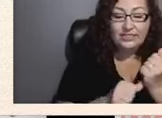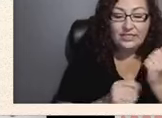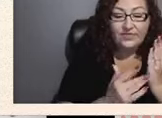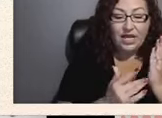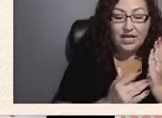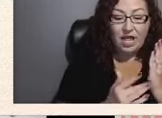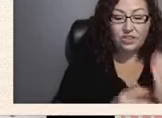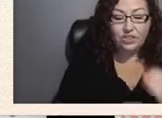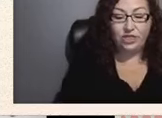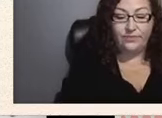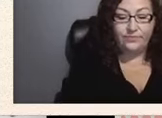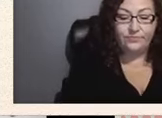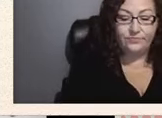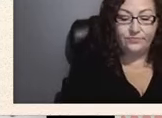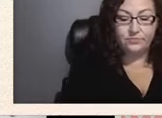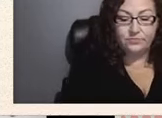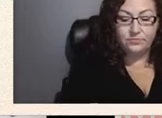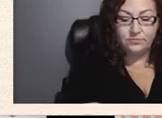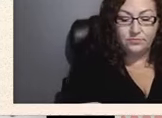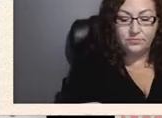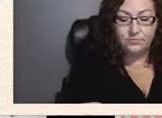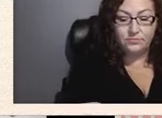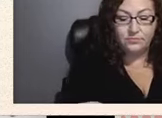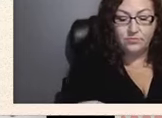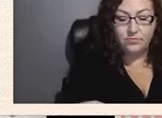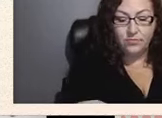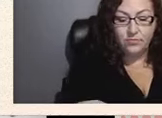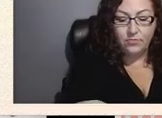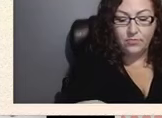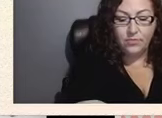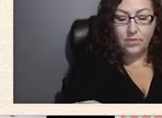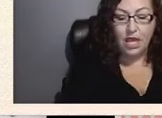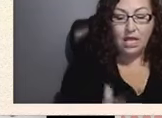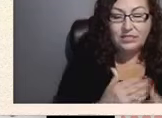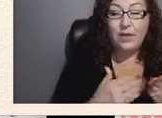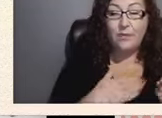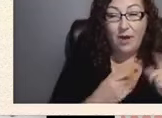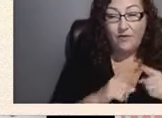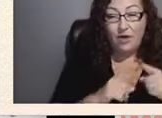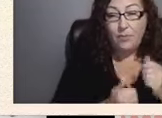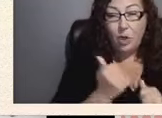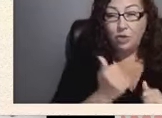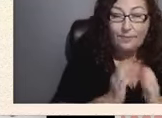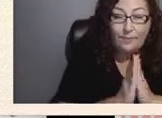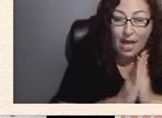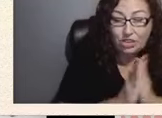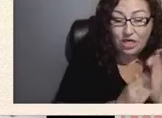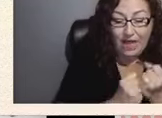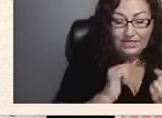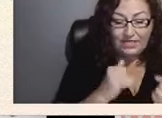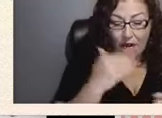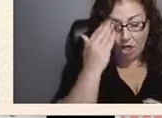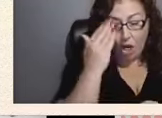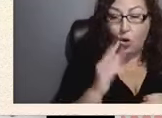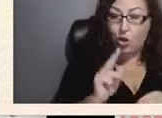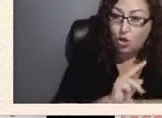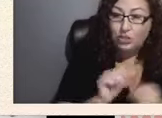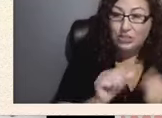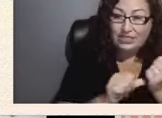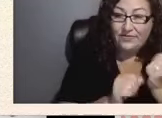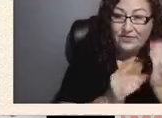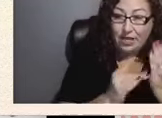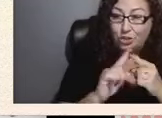of my friends that are the most passionate advocates that I know use assistive technology to communicate. I mean, we